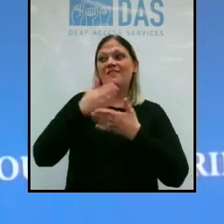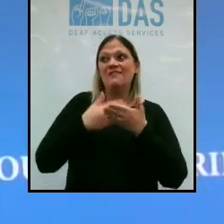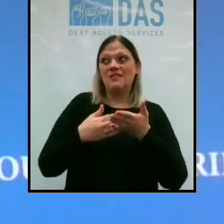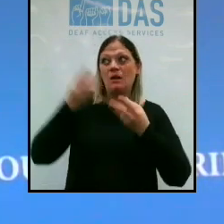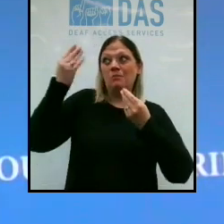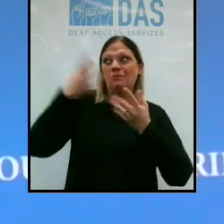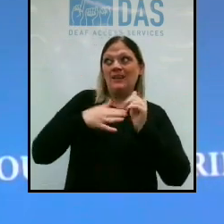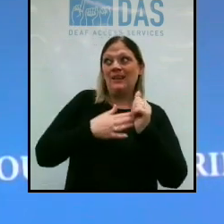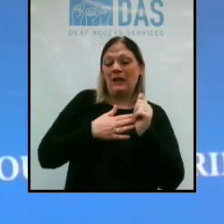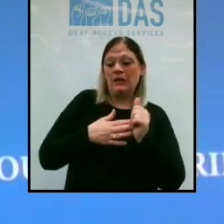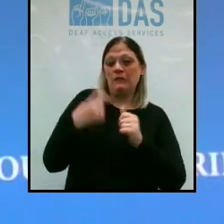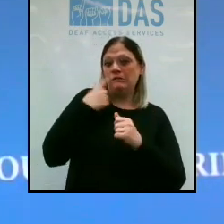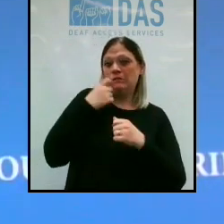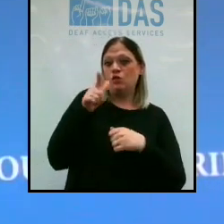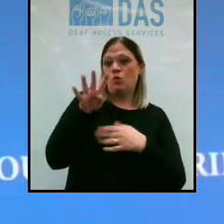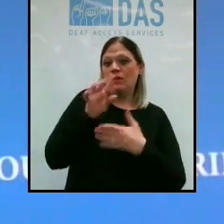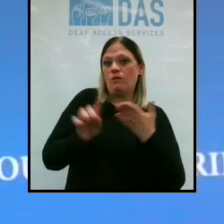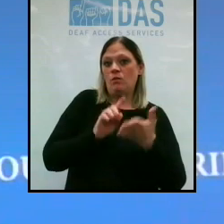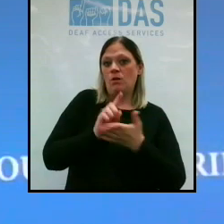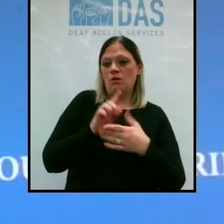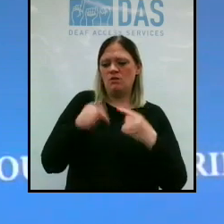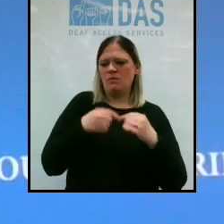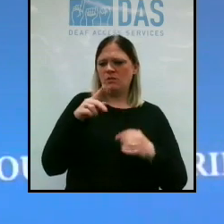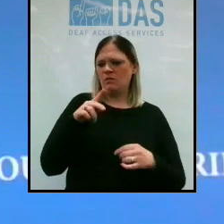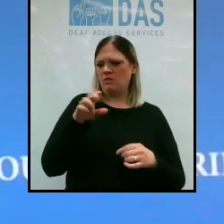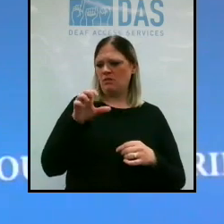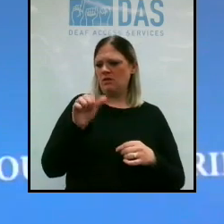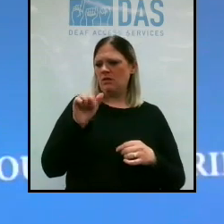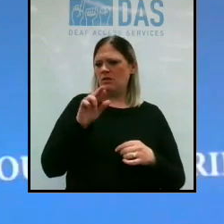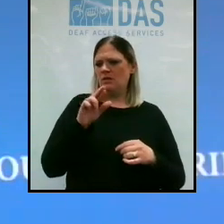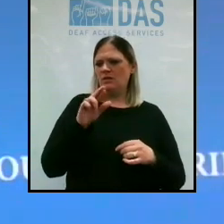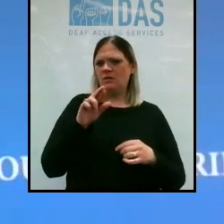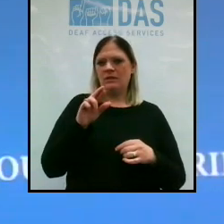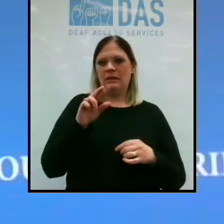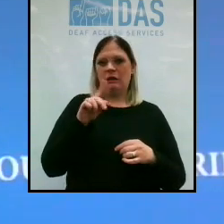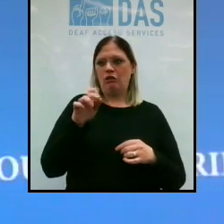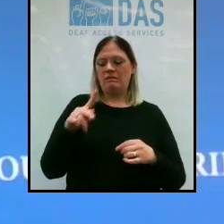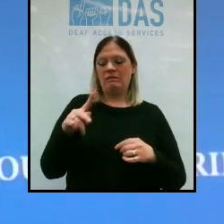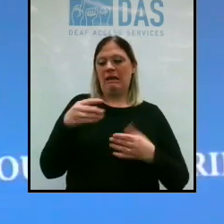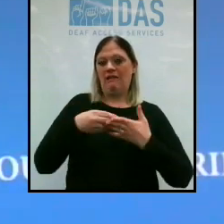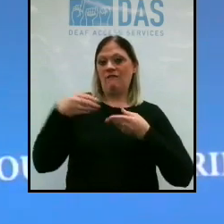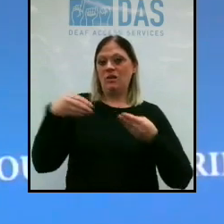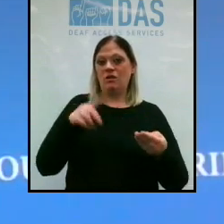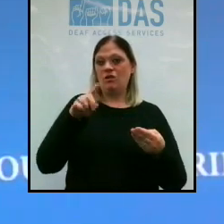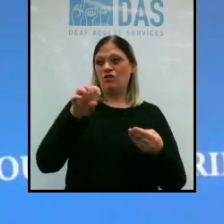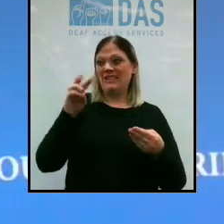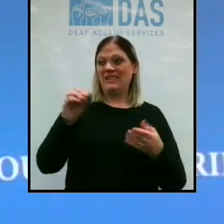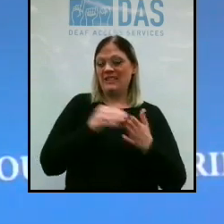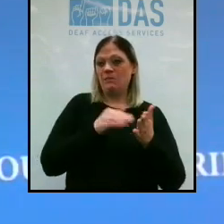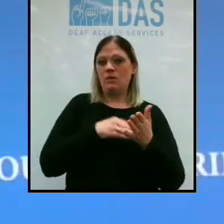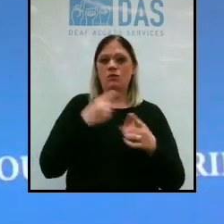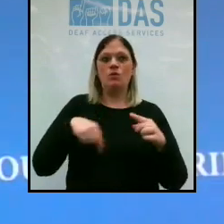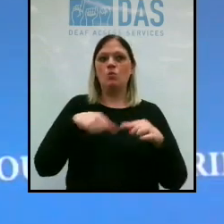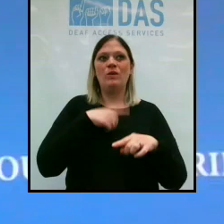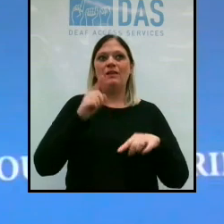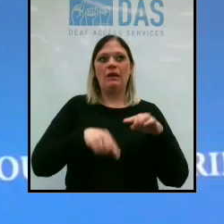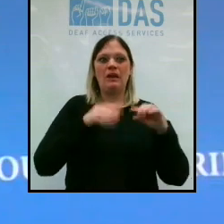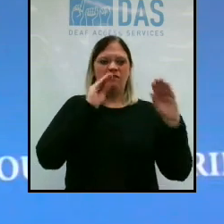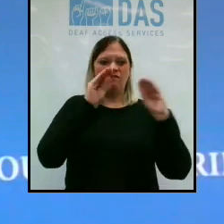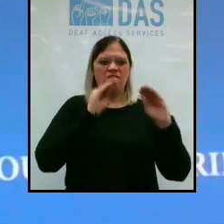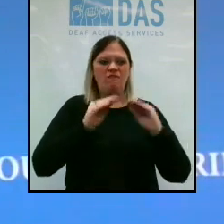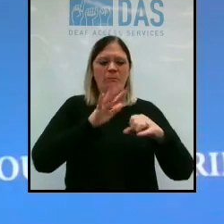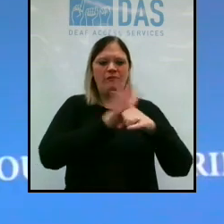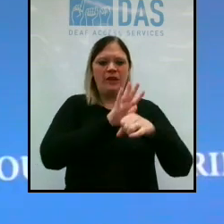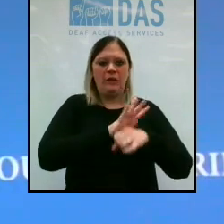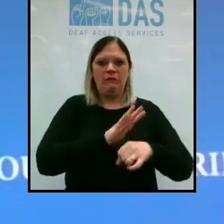the last 24 hours regarding the CARES Act funding we received, $160 million. We cannot use it to plug holes, but we can use it